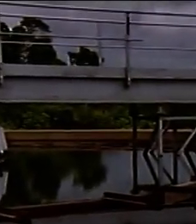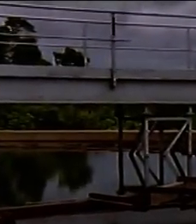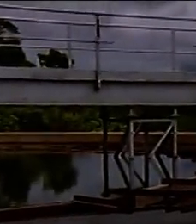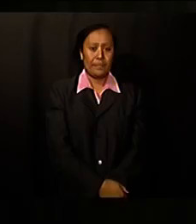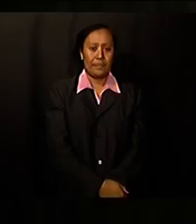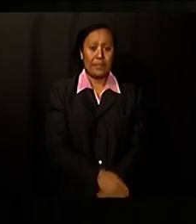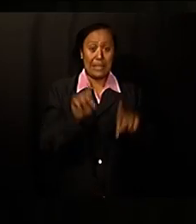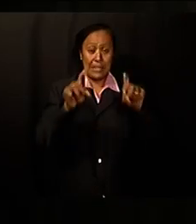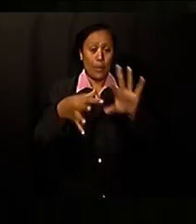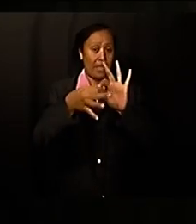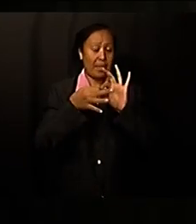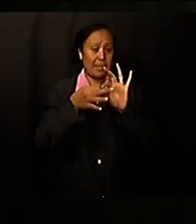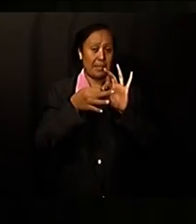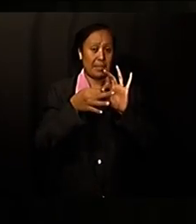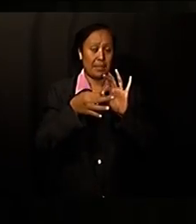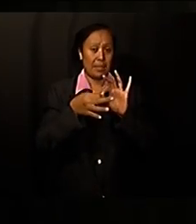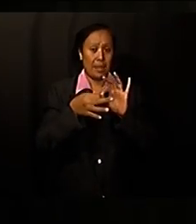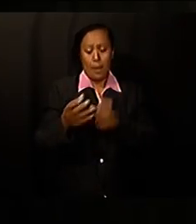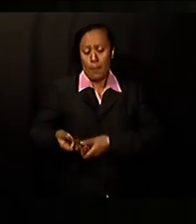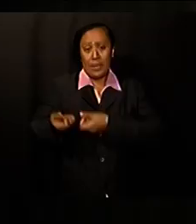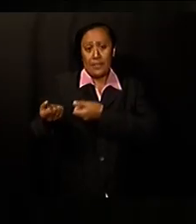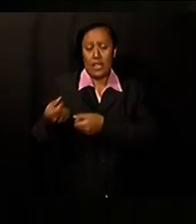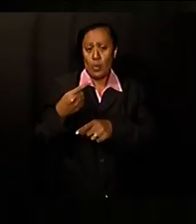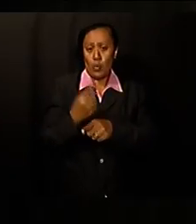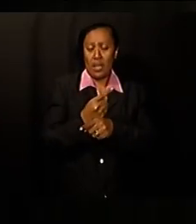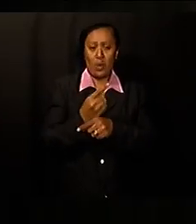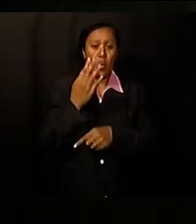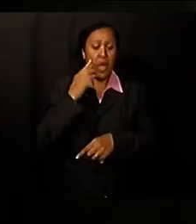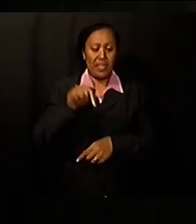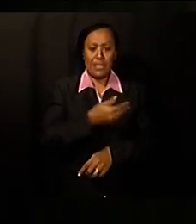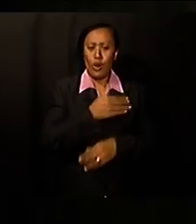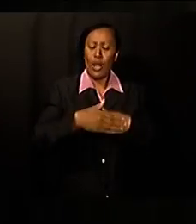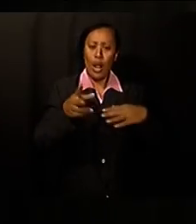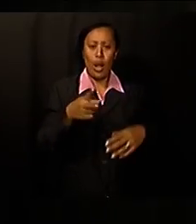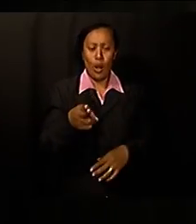following year. Stay with us after the break. Breastfeeding Week launched this